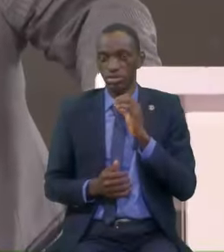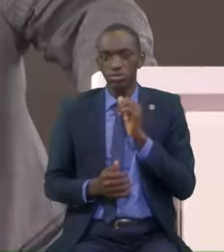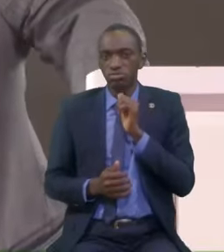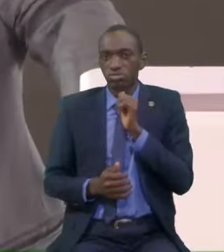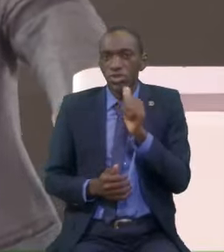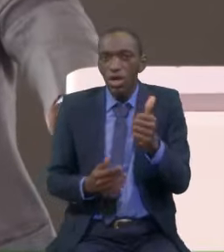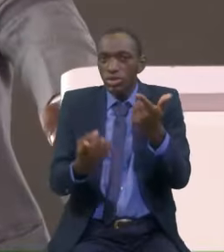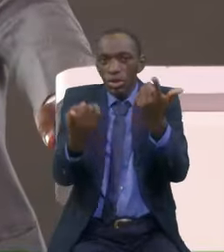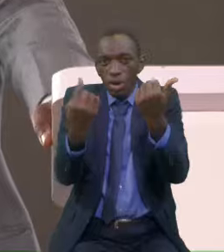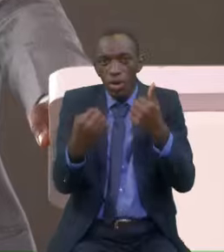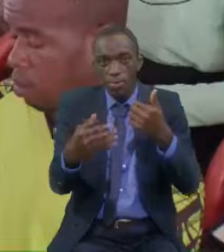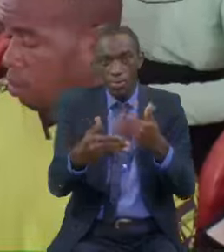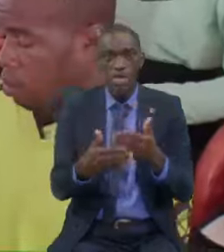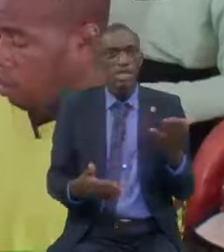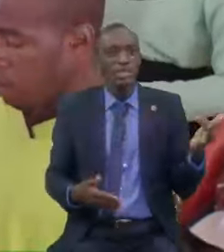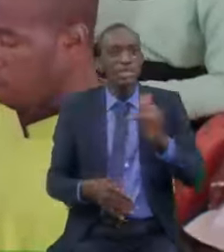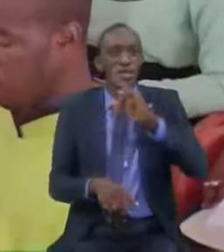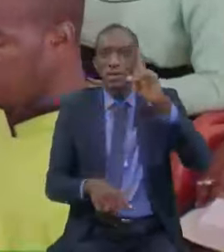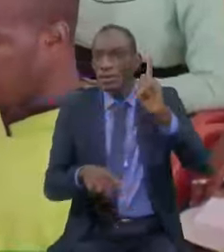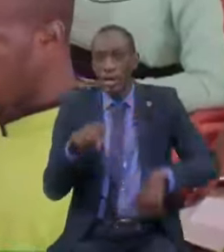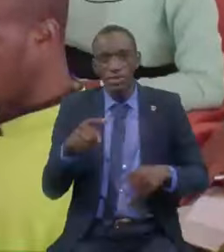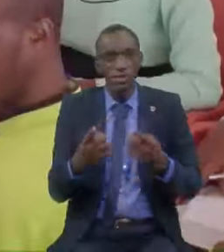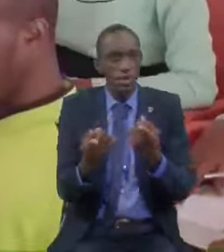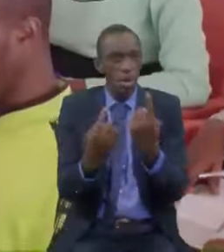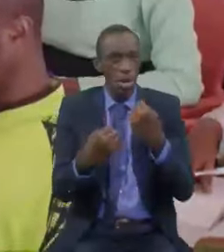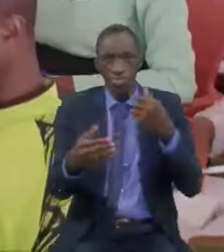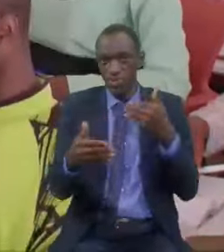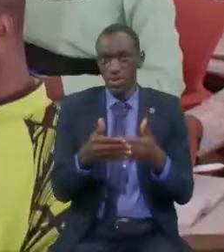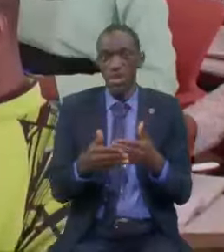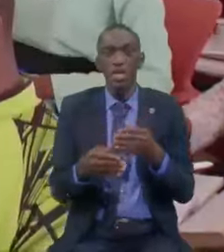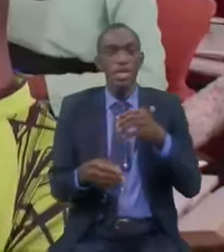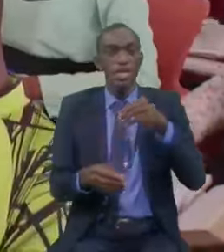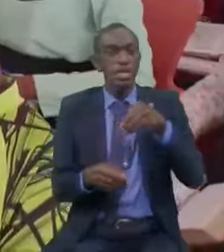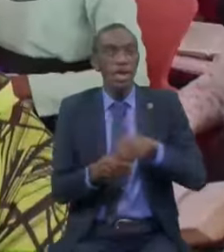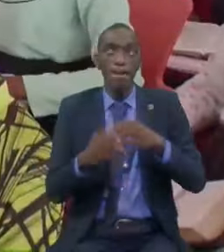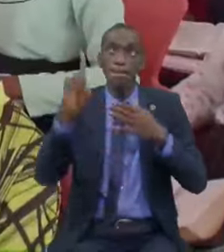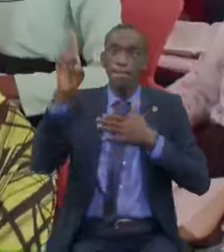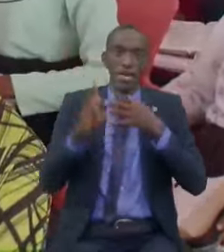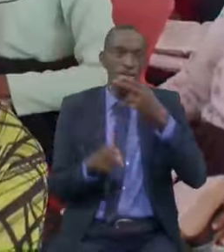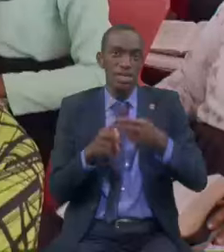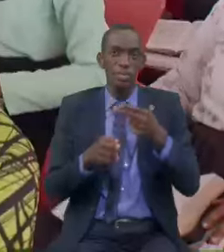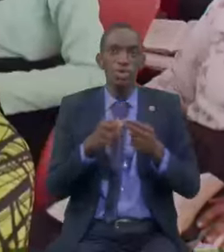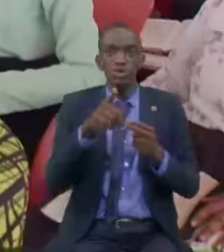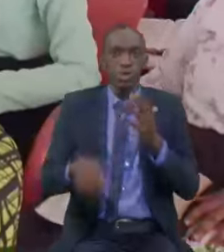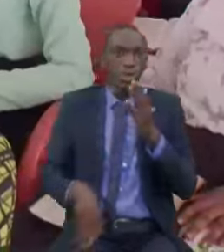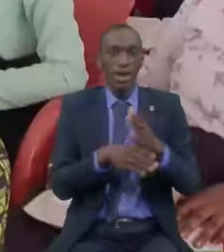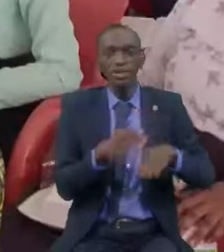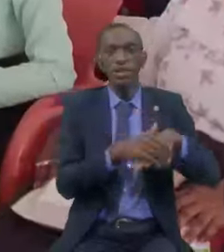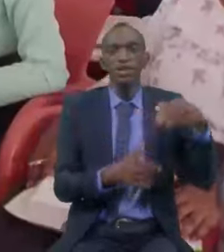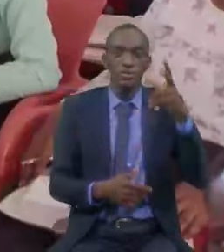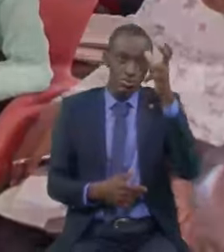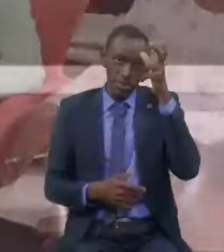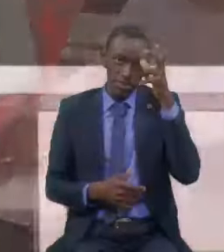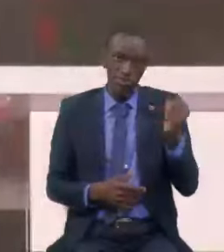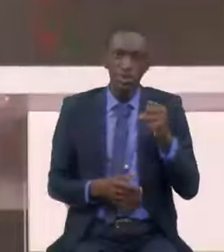dare not come near. In my name, you cast out devils. In my name, you speak with